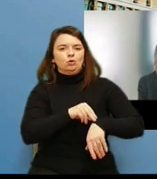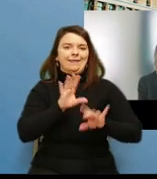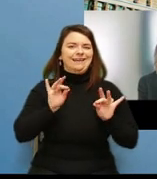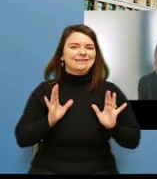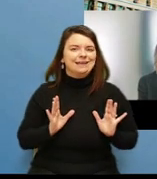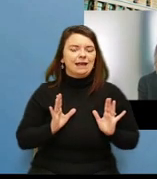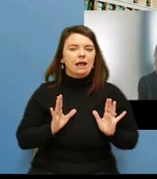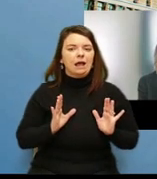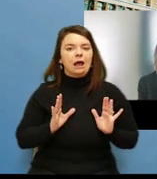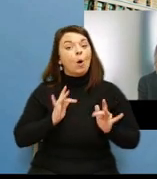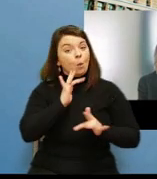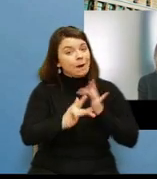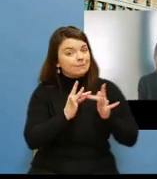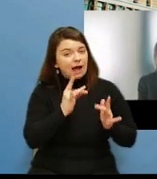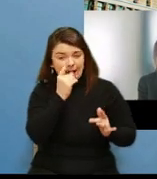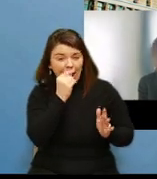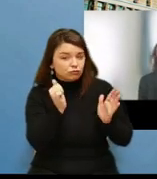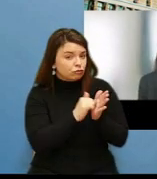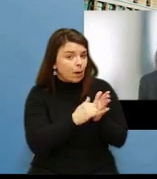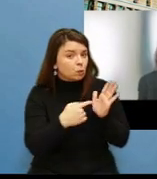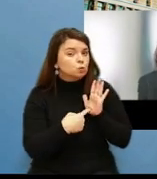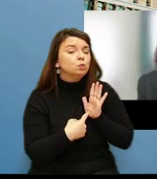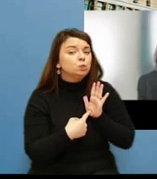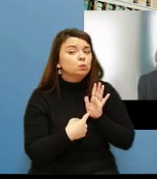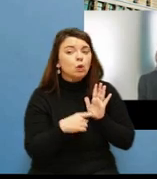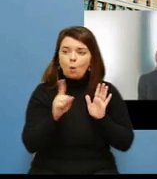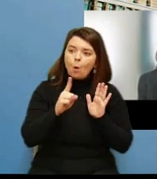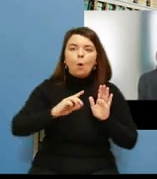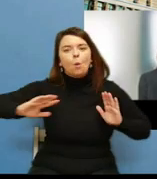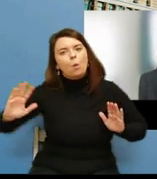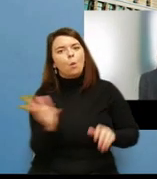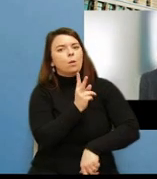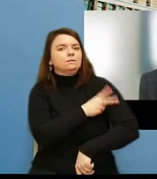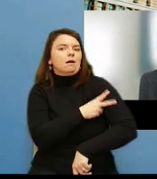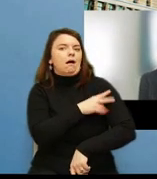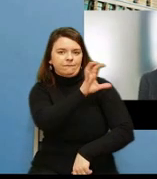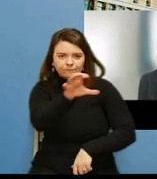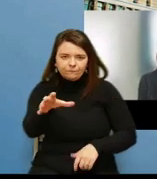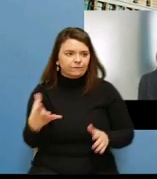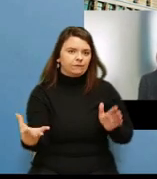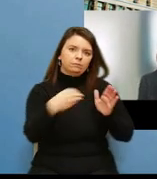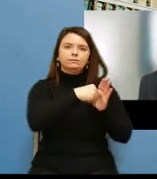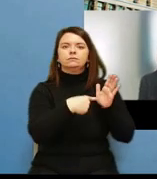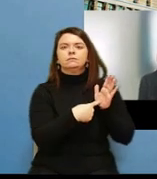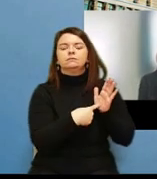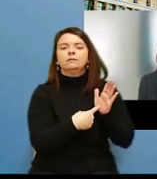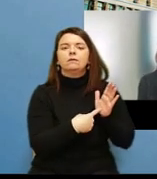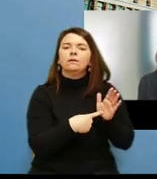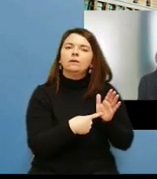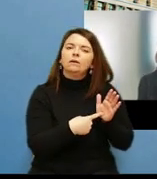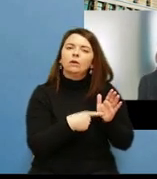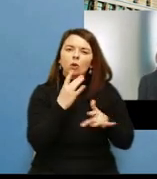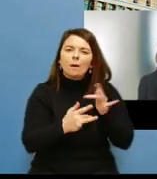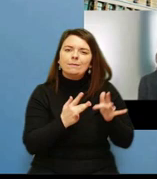through, you know, it'd be lovely to be able to really promote those on our website, tell patients a bit about them, all of that sort of thing. And it's just not